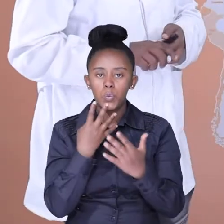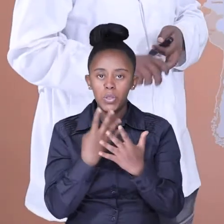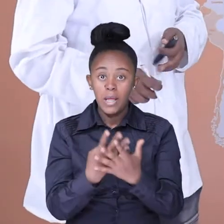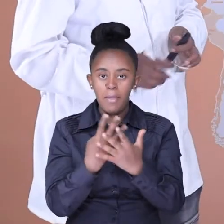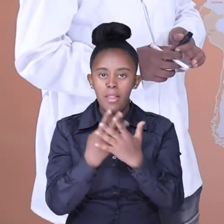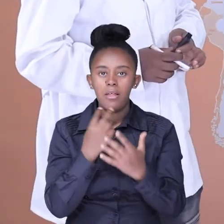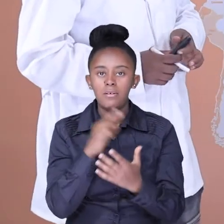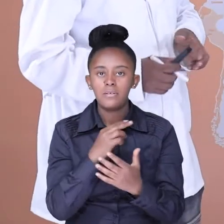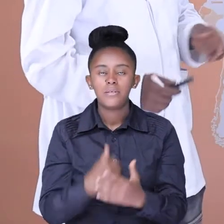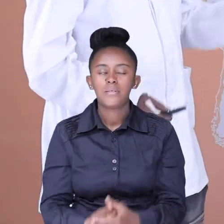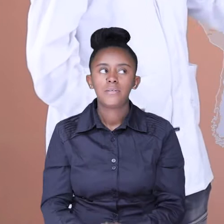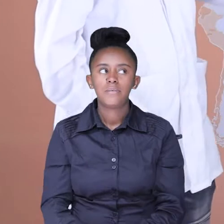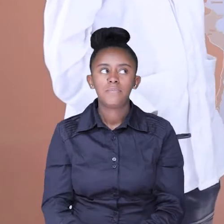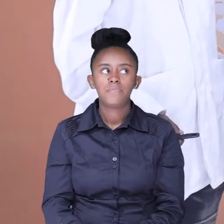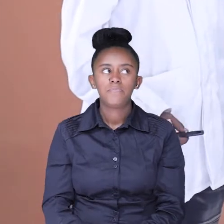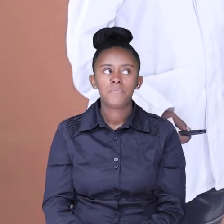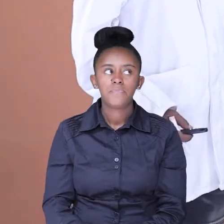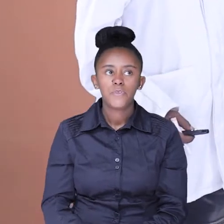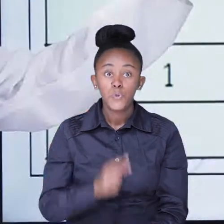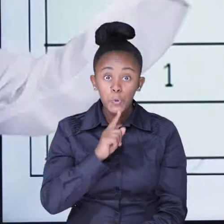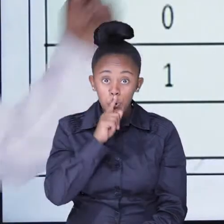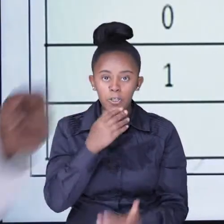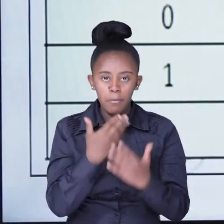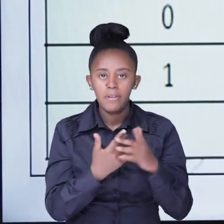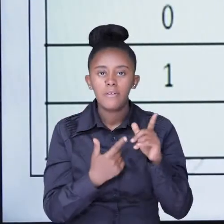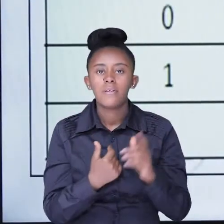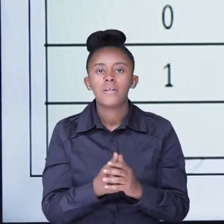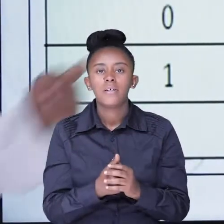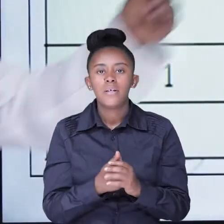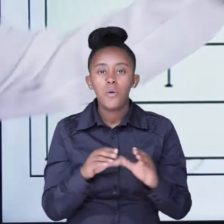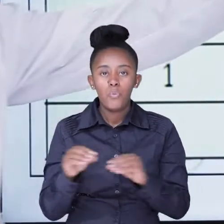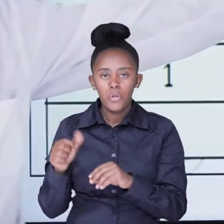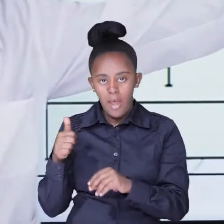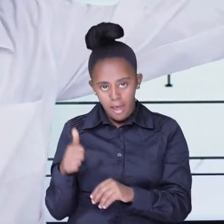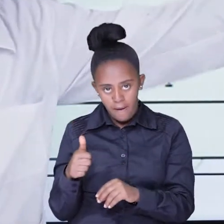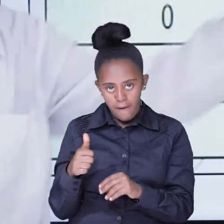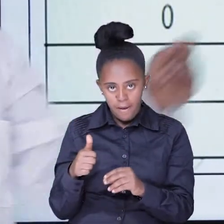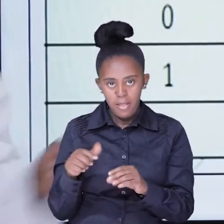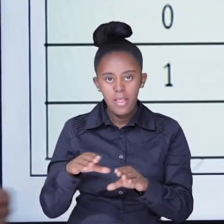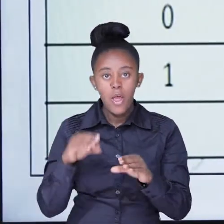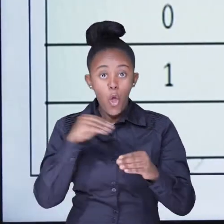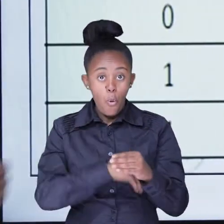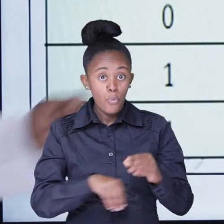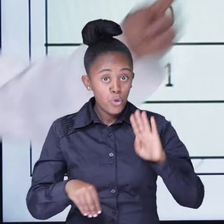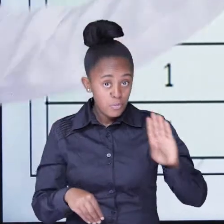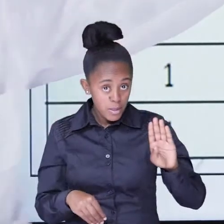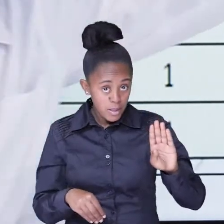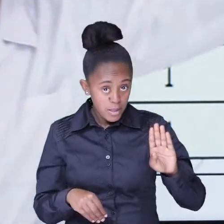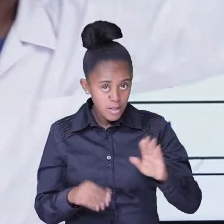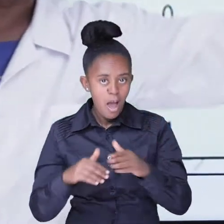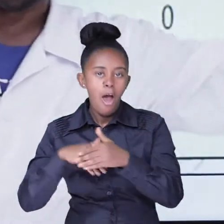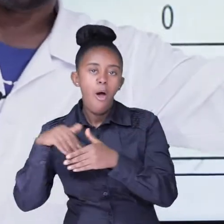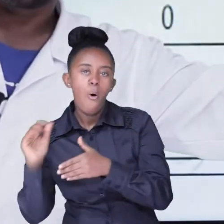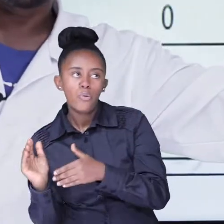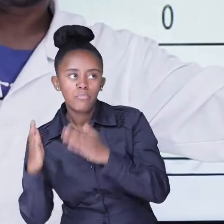this truth table. Student, input A here, input B here, output